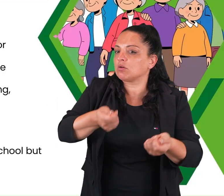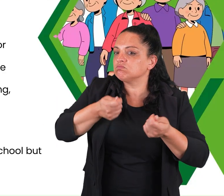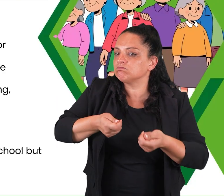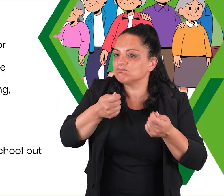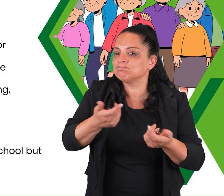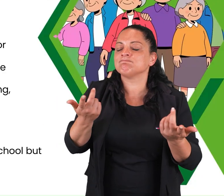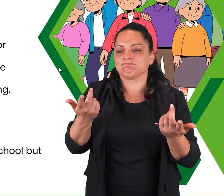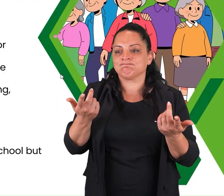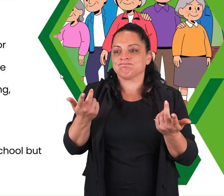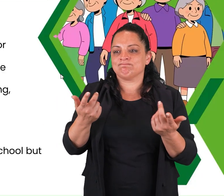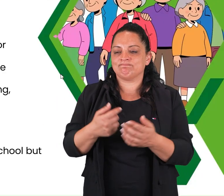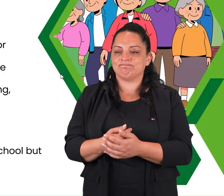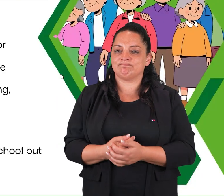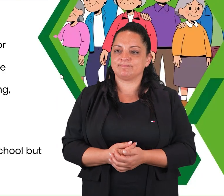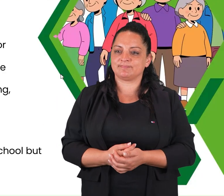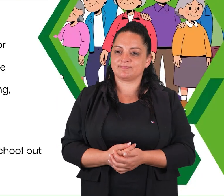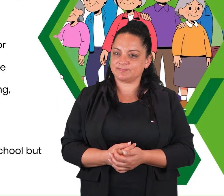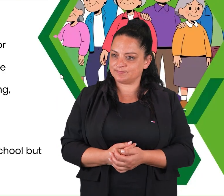encourage people